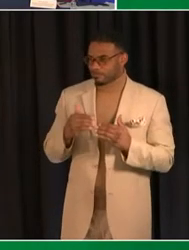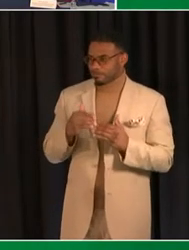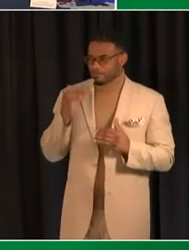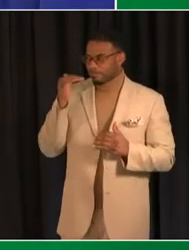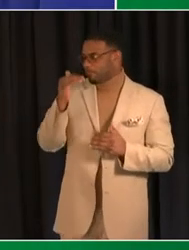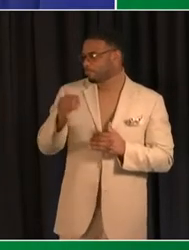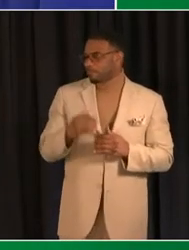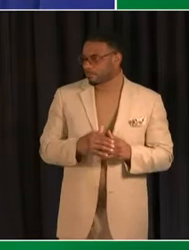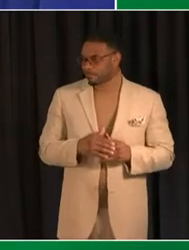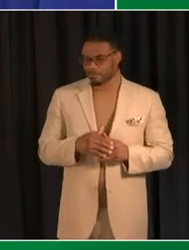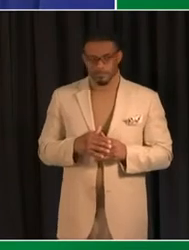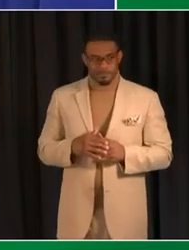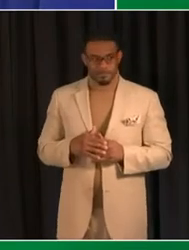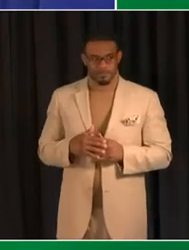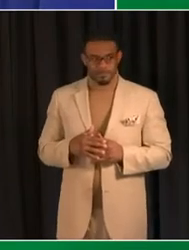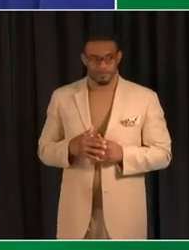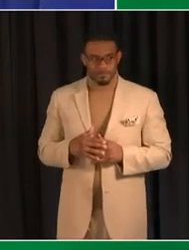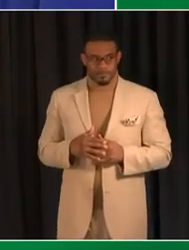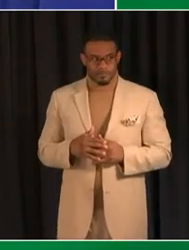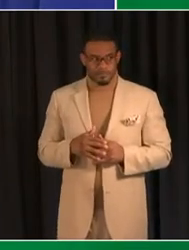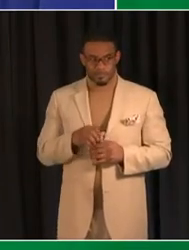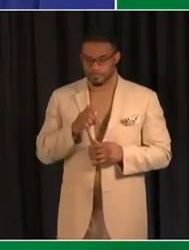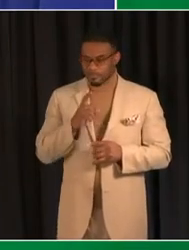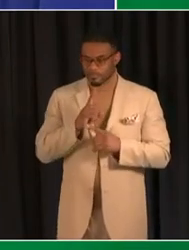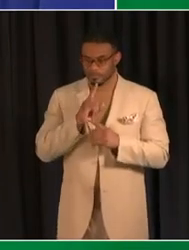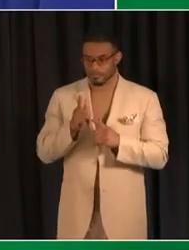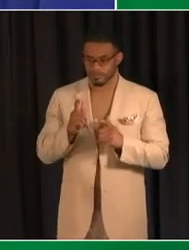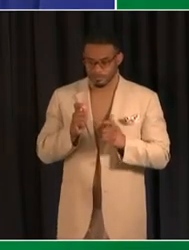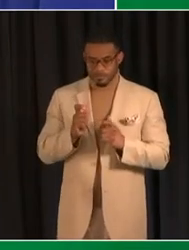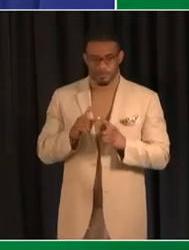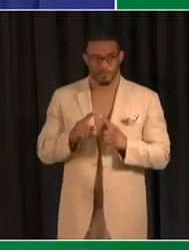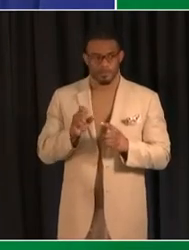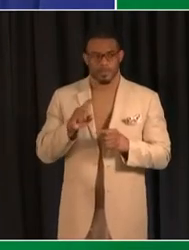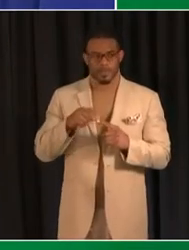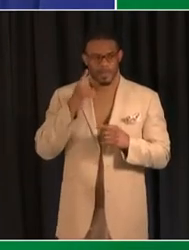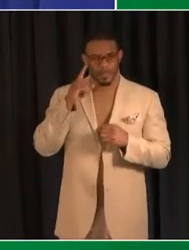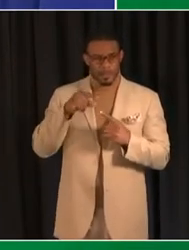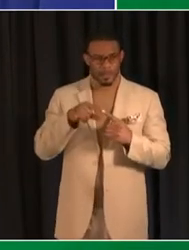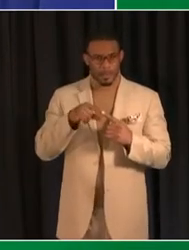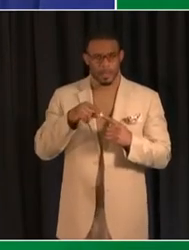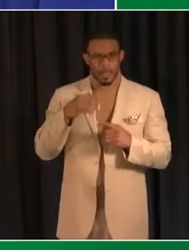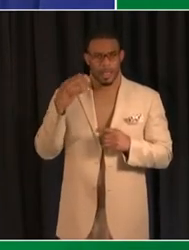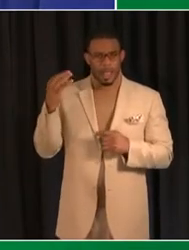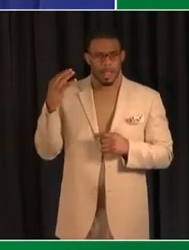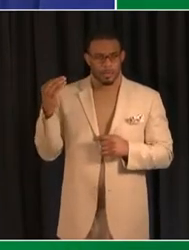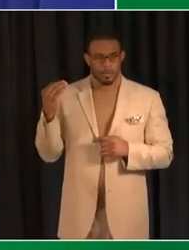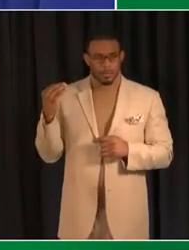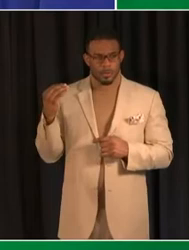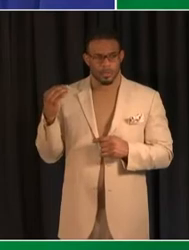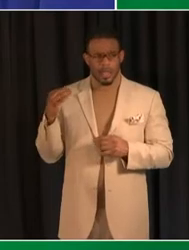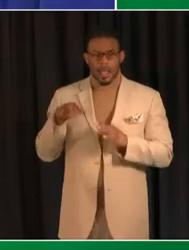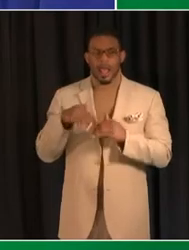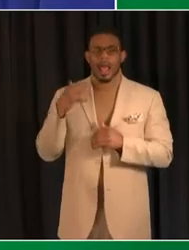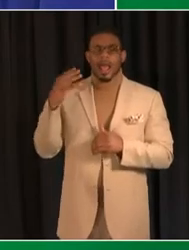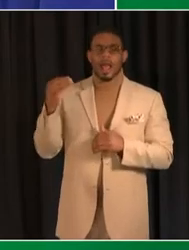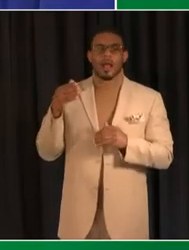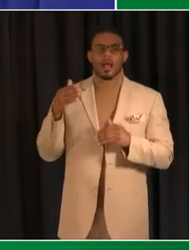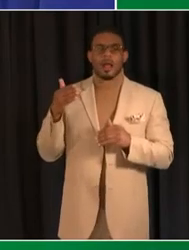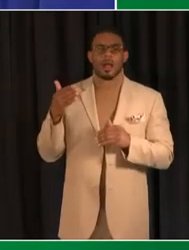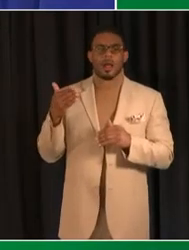past time. Maybe that's not going to come back, especially not right away. So when you think about outdoor,